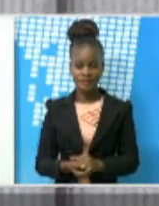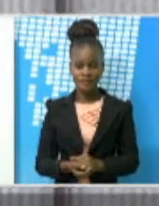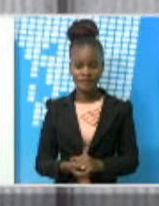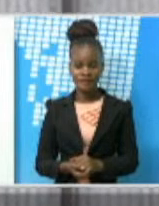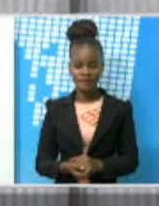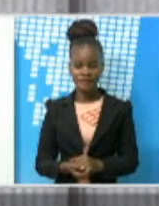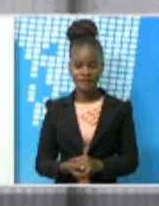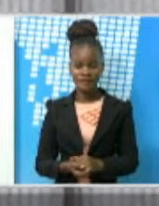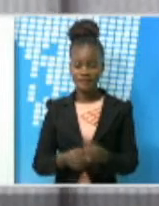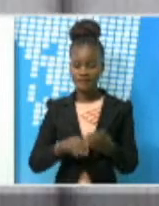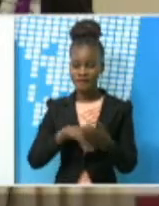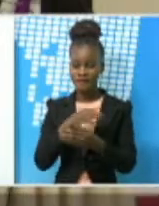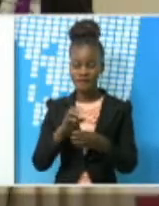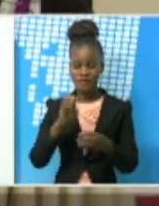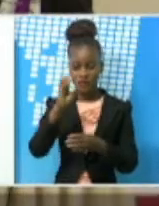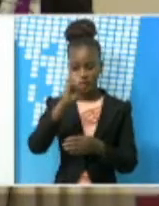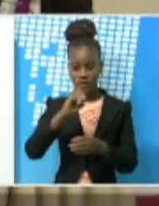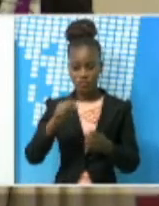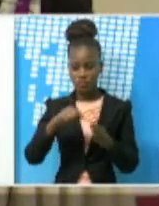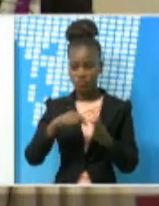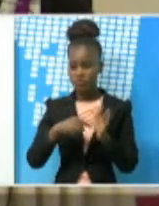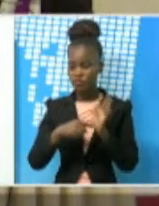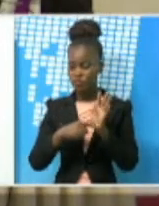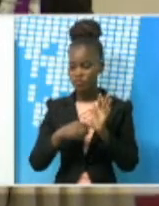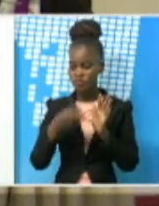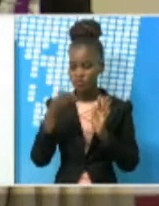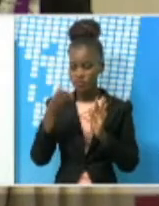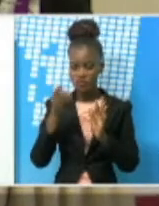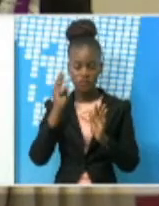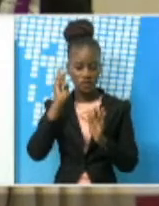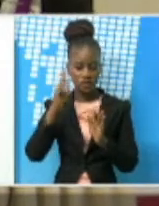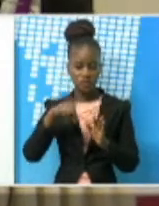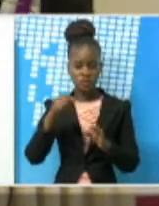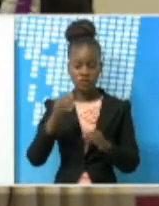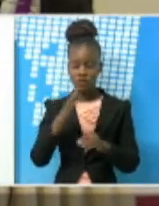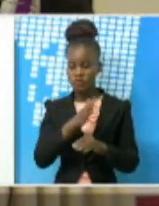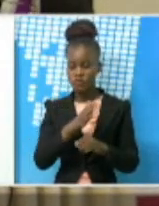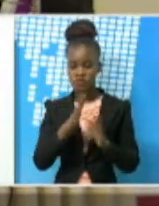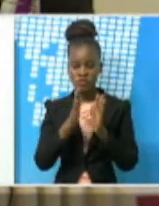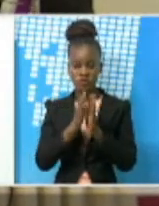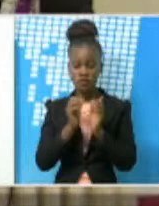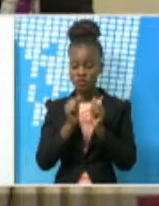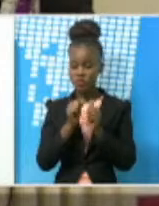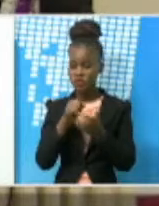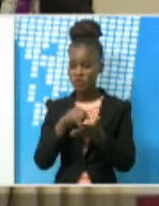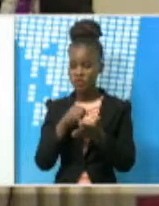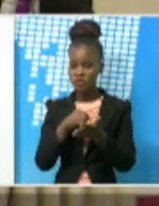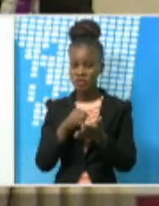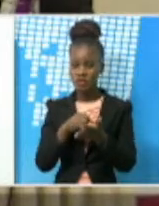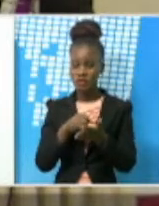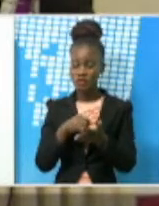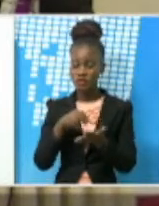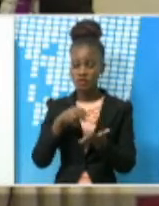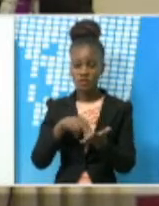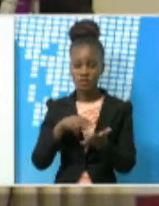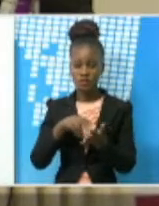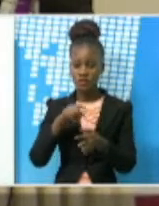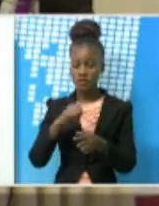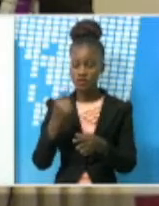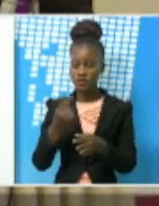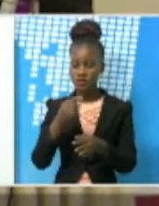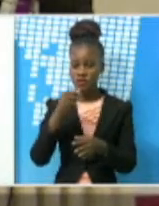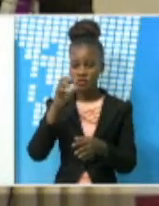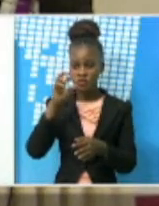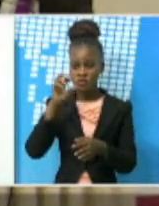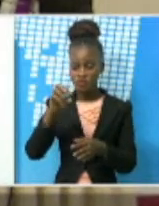General's office indicates that Post Bank was running out of capital, with its capitalization standing at only 98